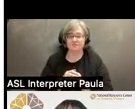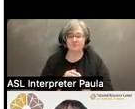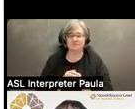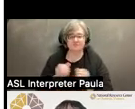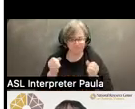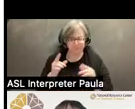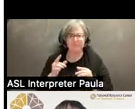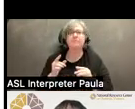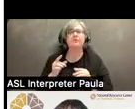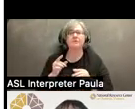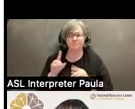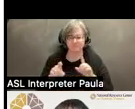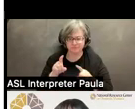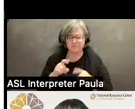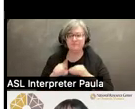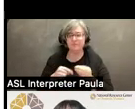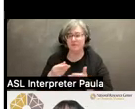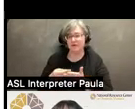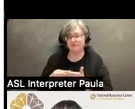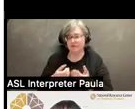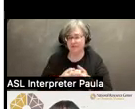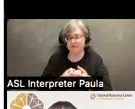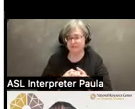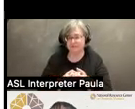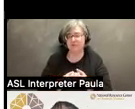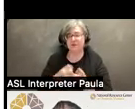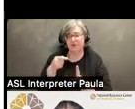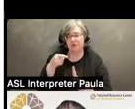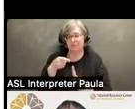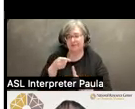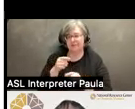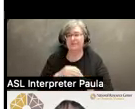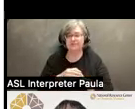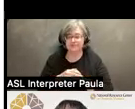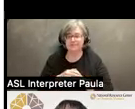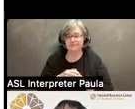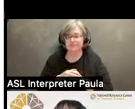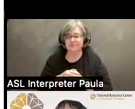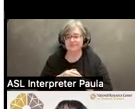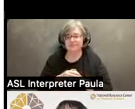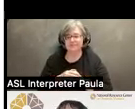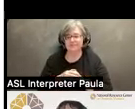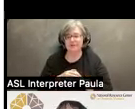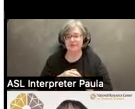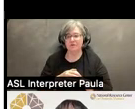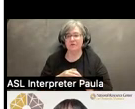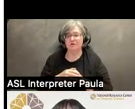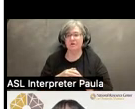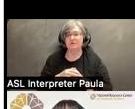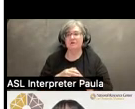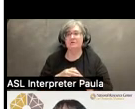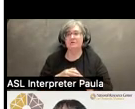chat about funding, and particularly, and I know we're coming up to an end quickly, and I wanted